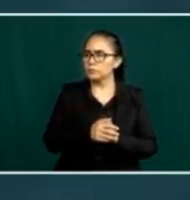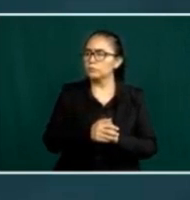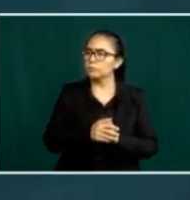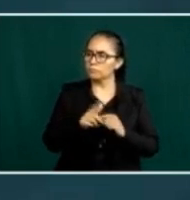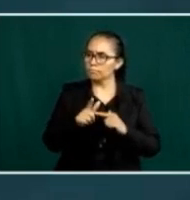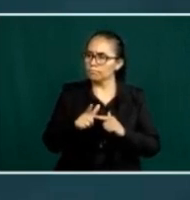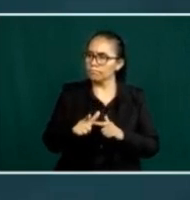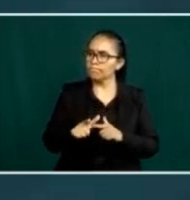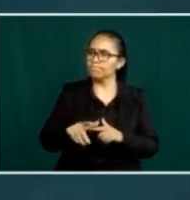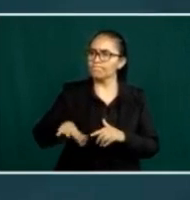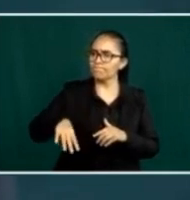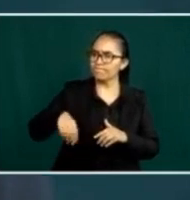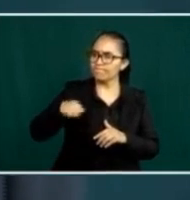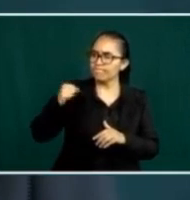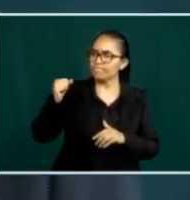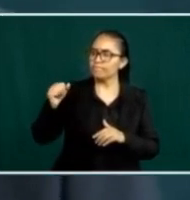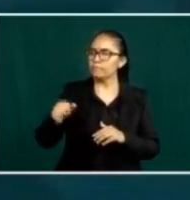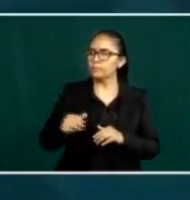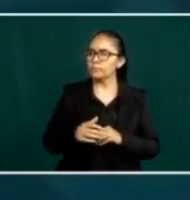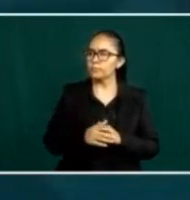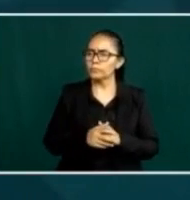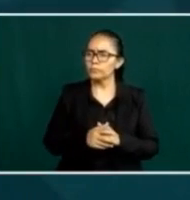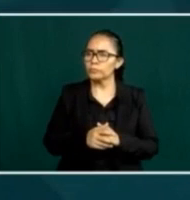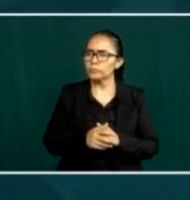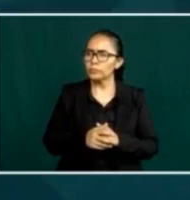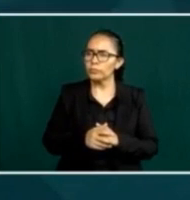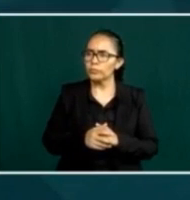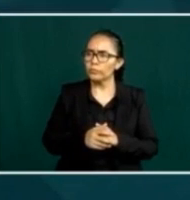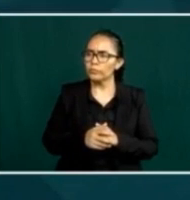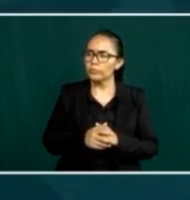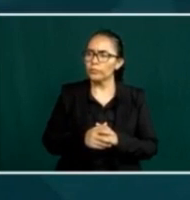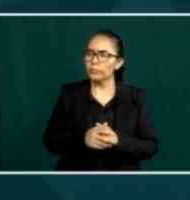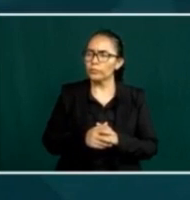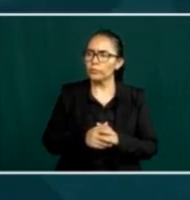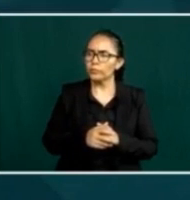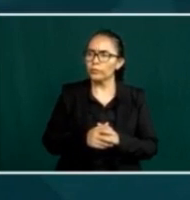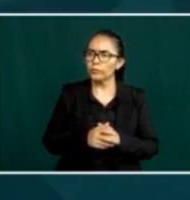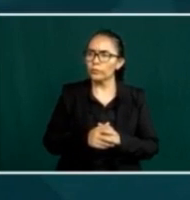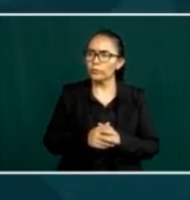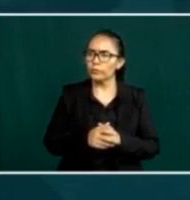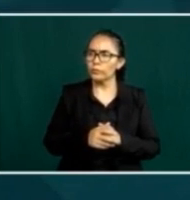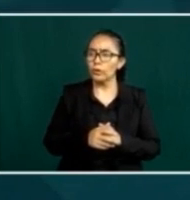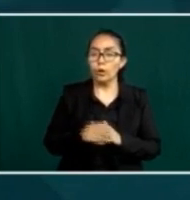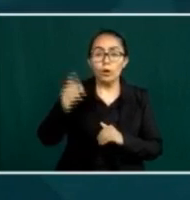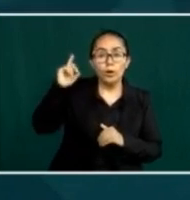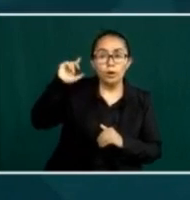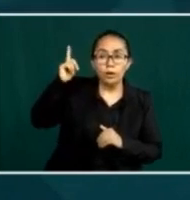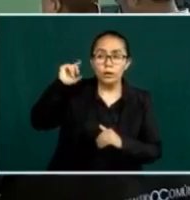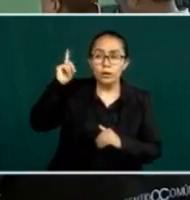we are going to exercise our right to dispute.